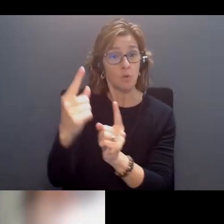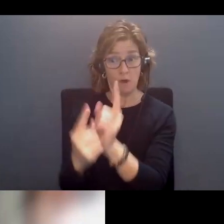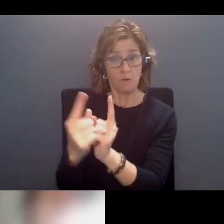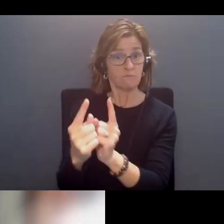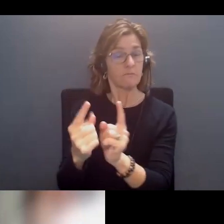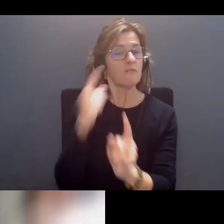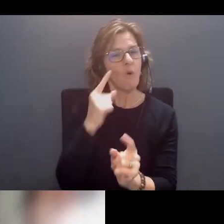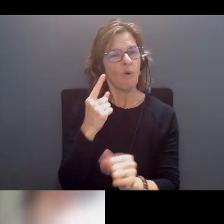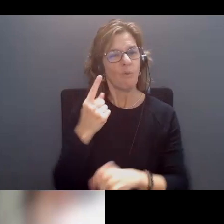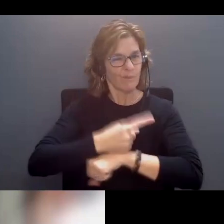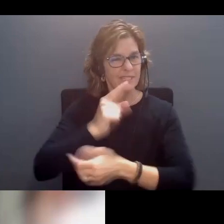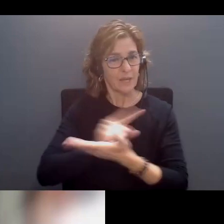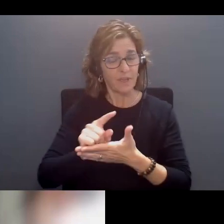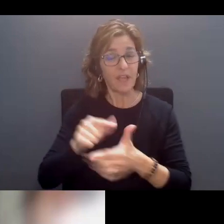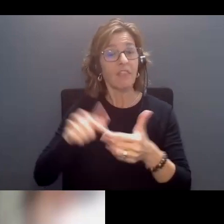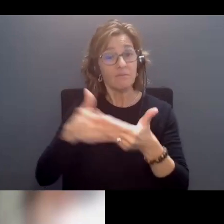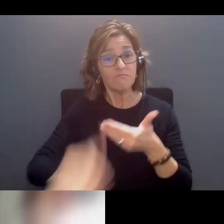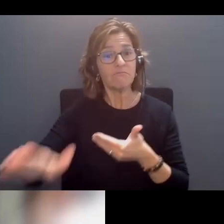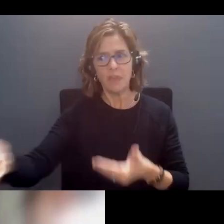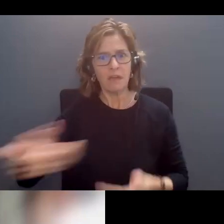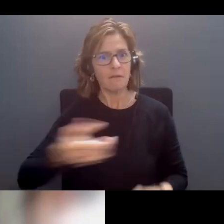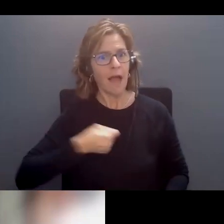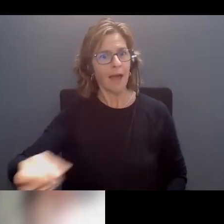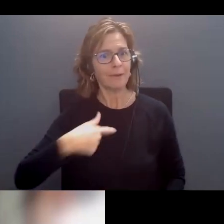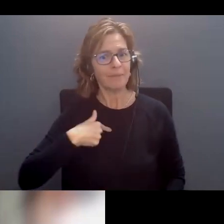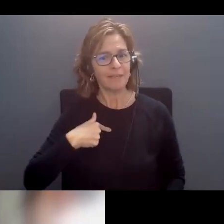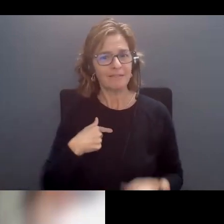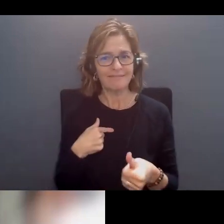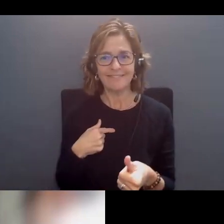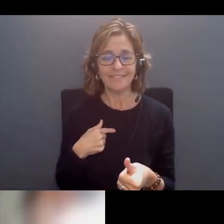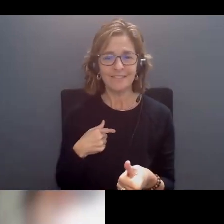Mentorability. Oh, wow, that's awesome.